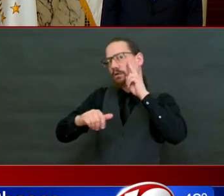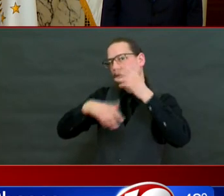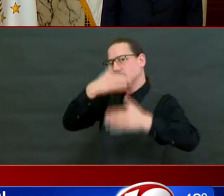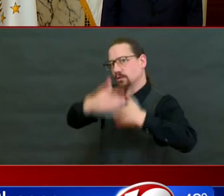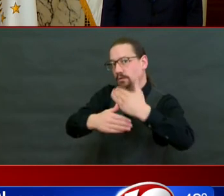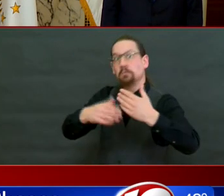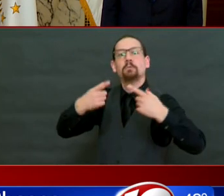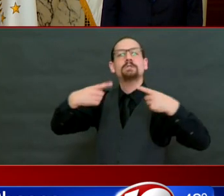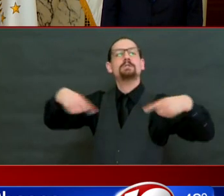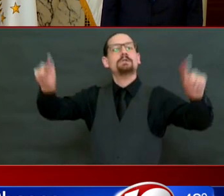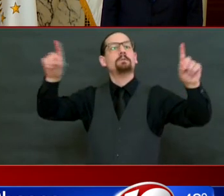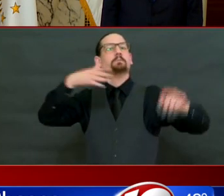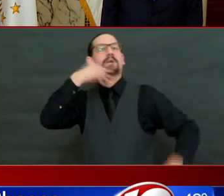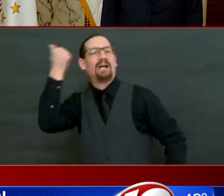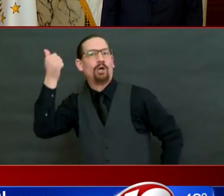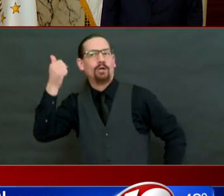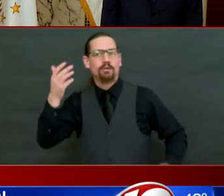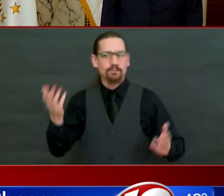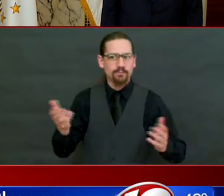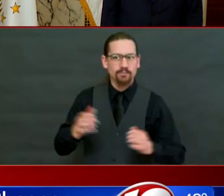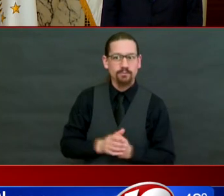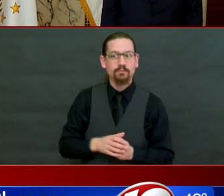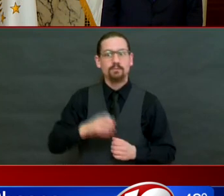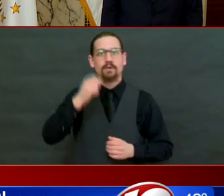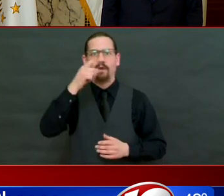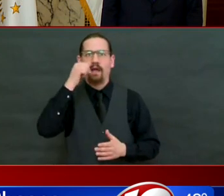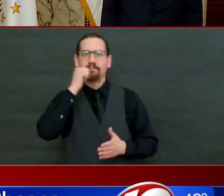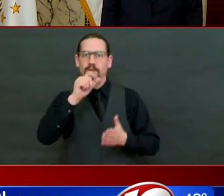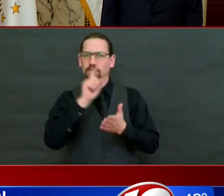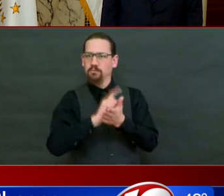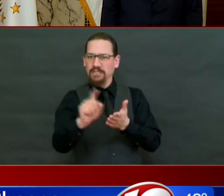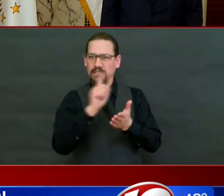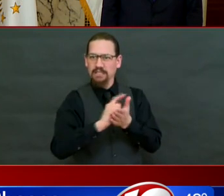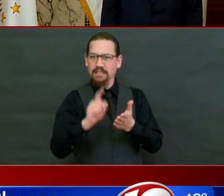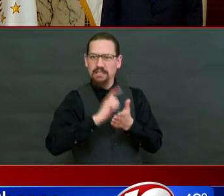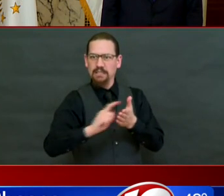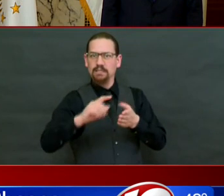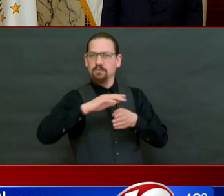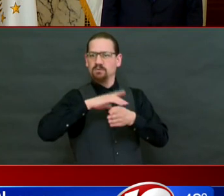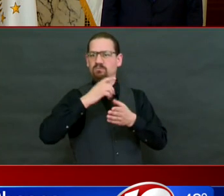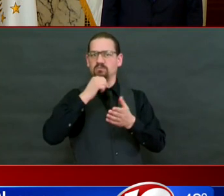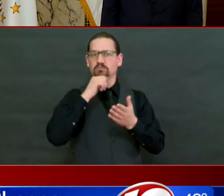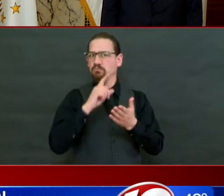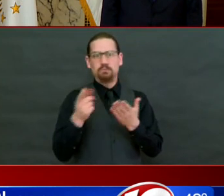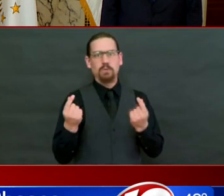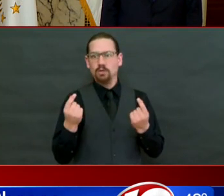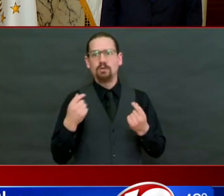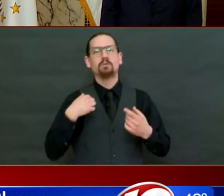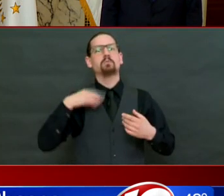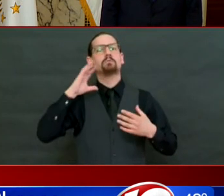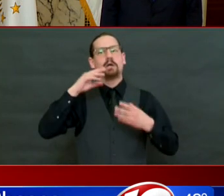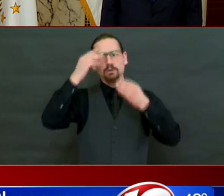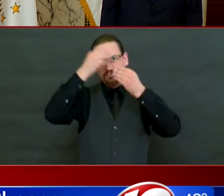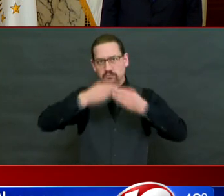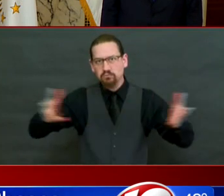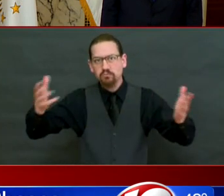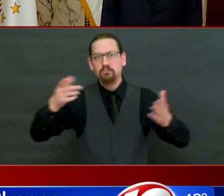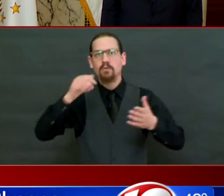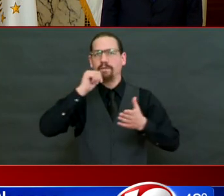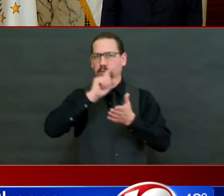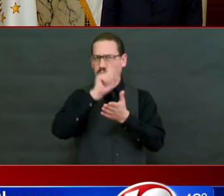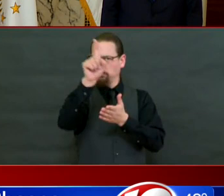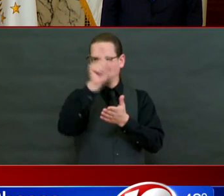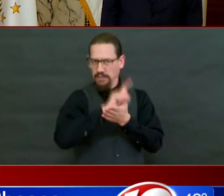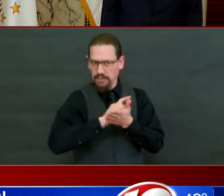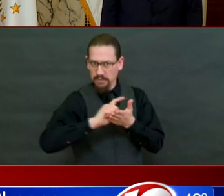we have to make any adjustments, and when I think we'll be able to move to the next phase. And as I stand here now, I